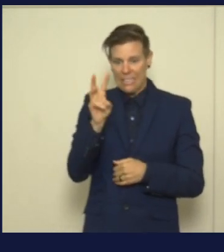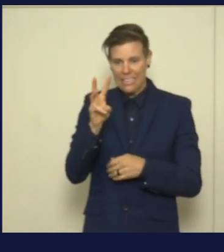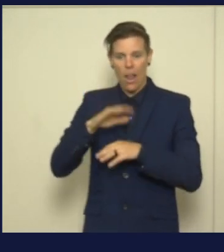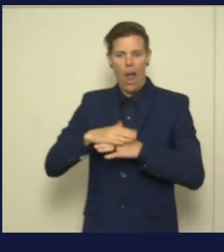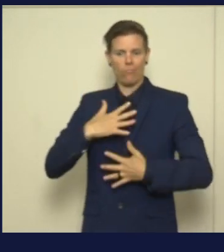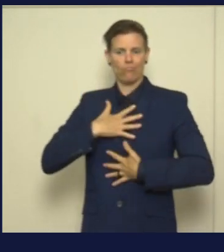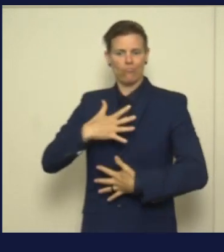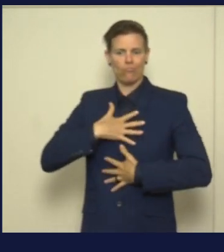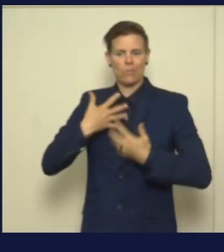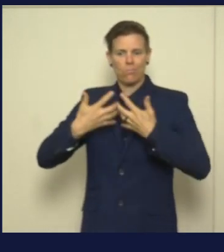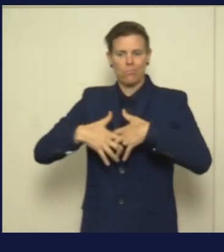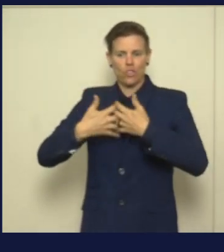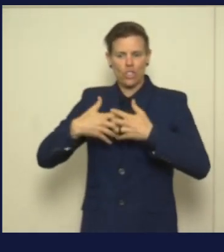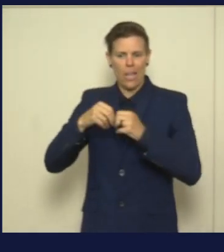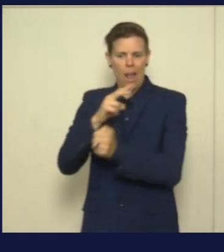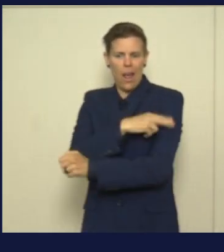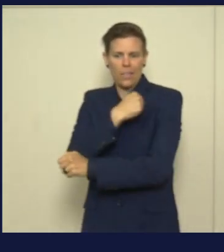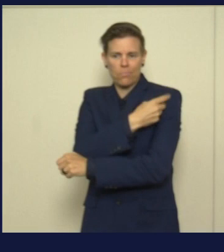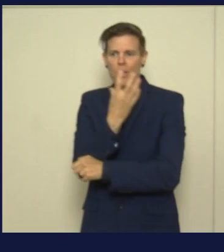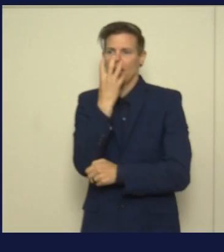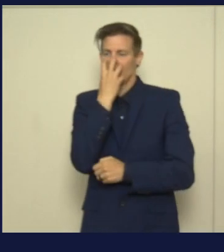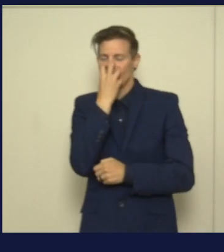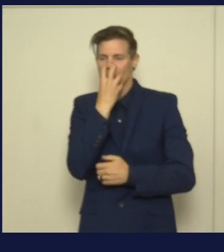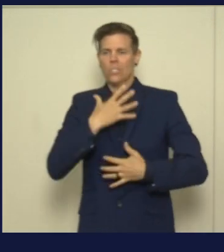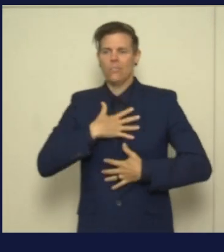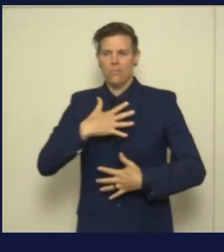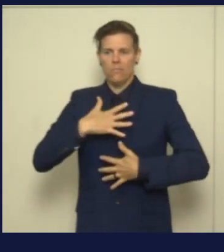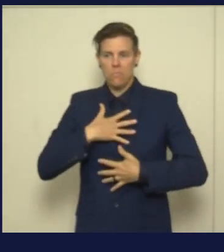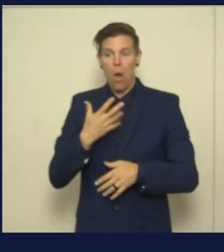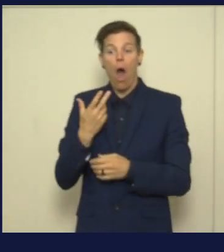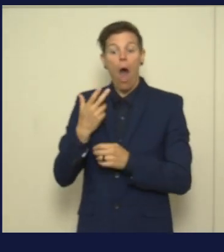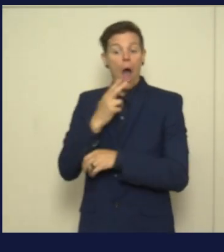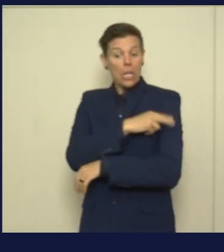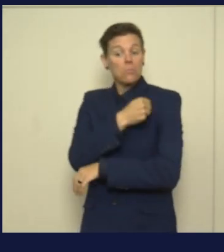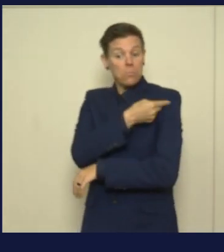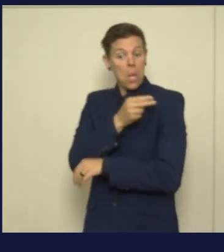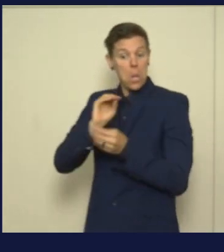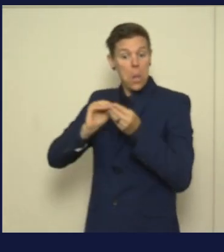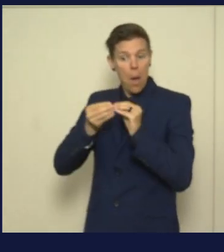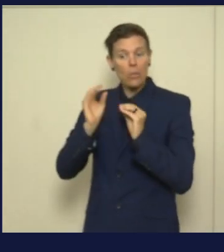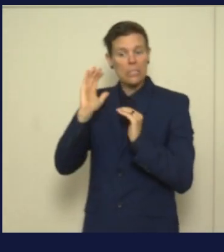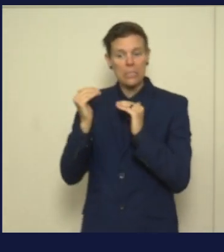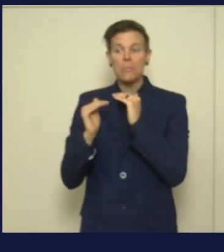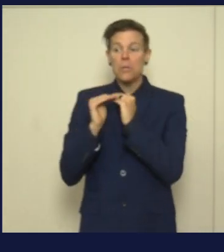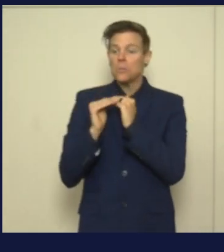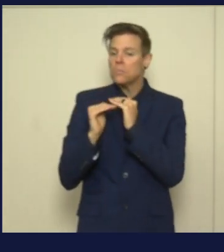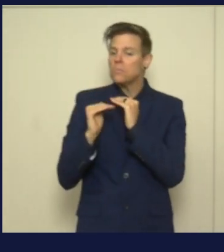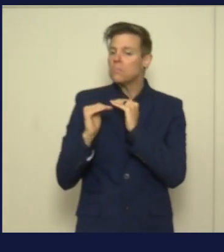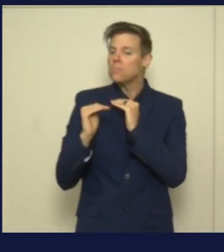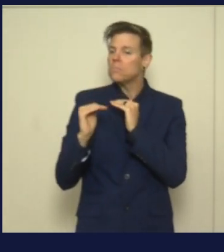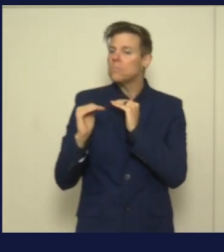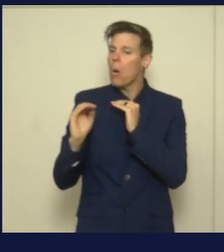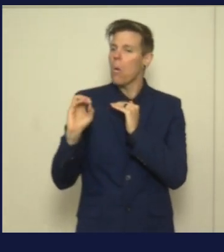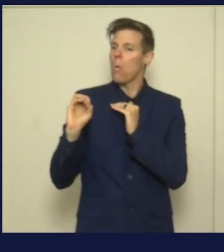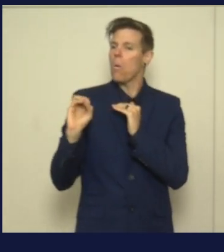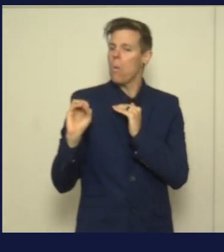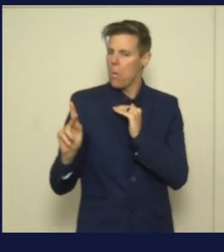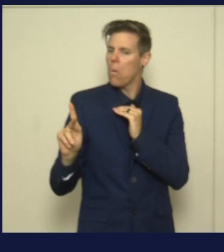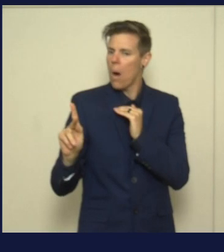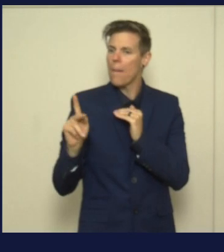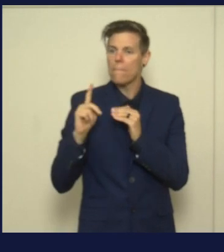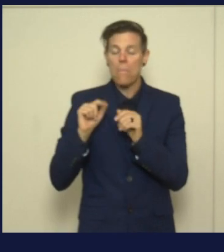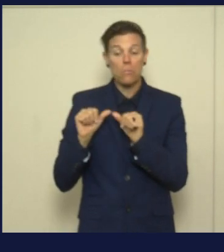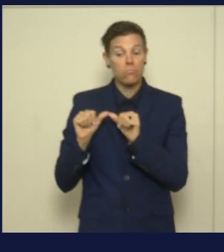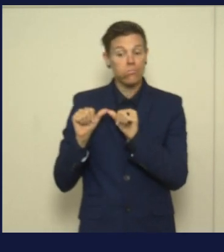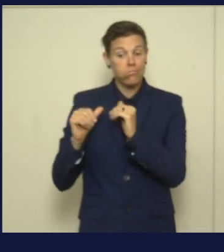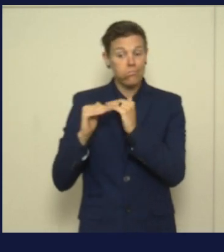hospital capacity, those numbers are holding. That's good, but remember that will shift the longer we have higher case